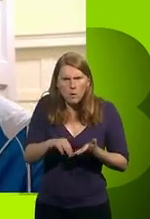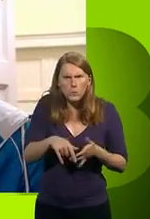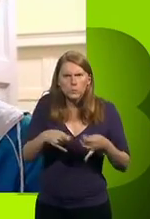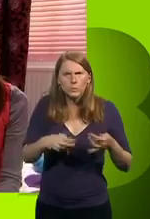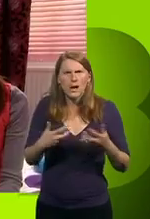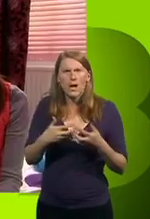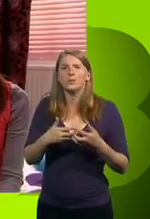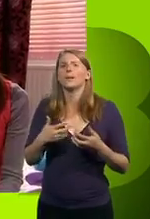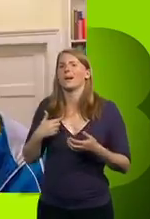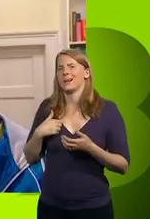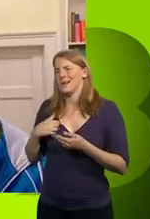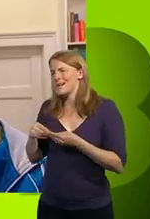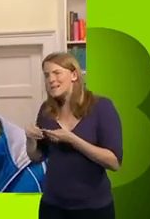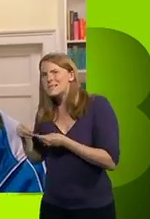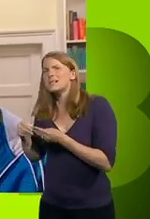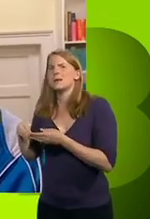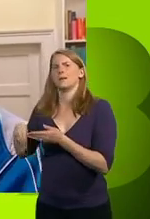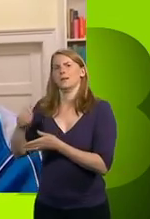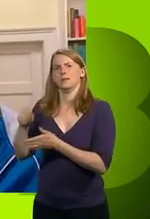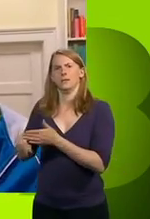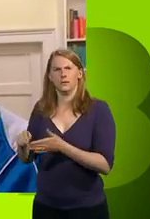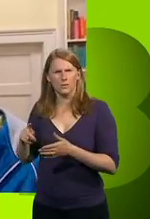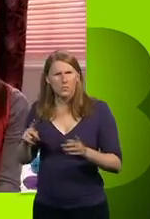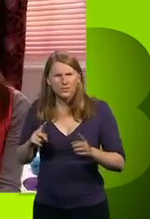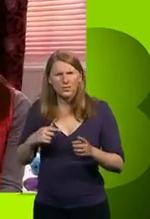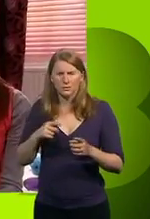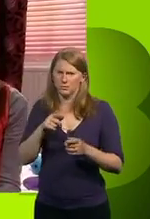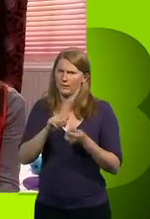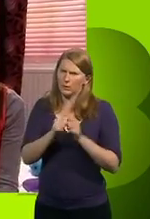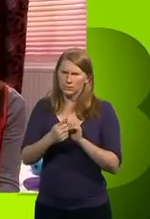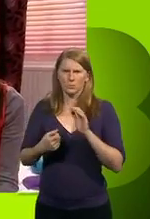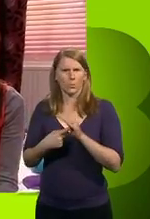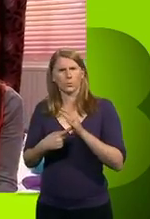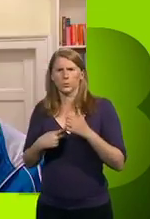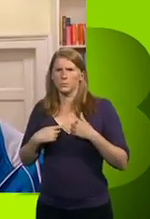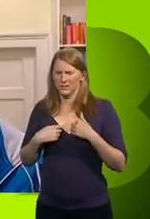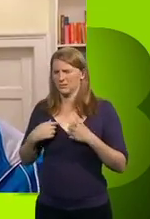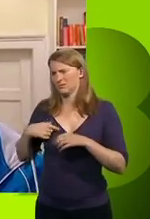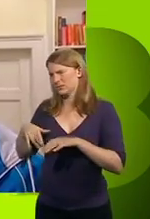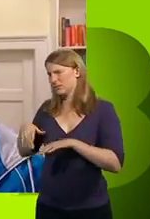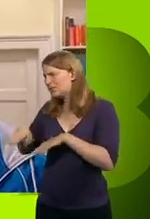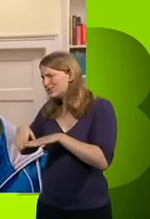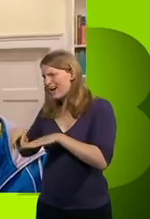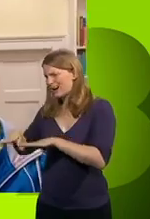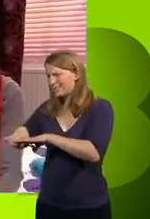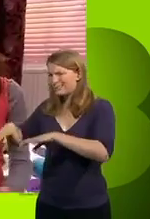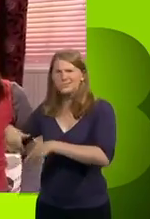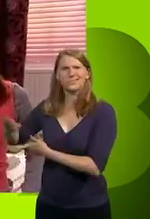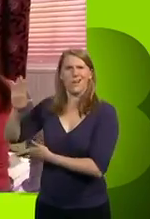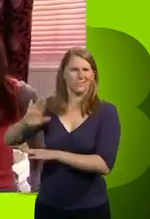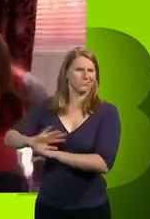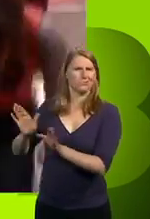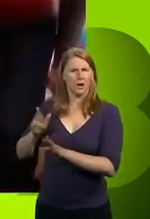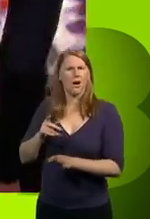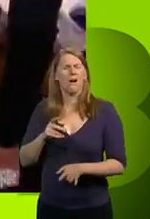second-hand store to pay for them. You did what? Your friendship means more to me than being a DJ. Oh, Jack, that's so sweet. Stay right here. We're going to go